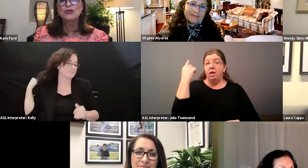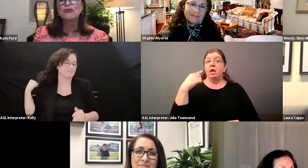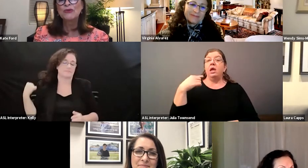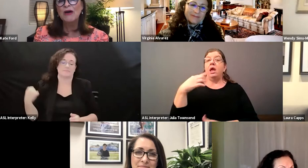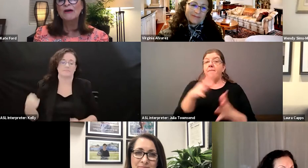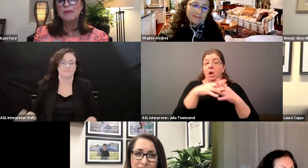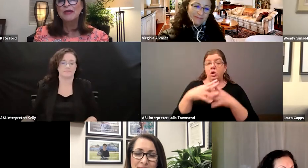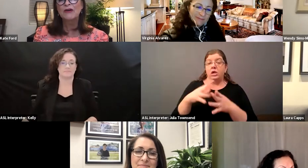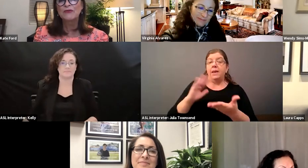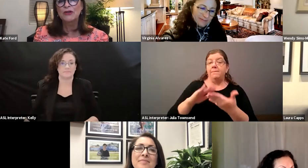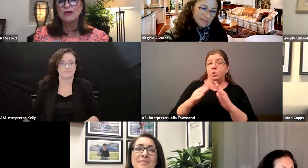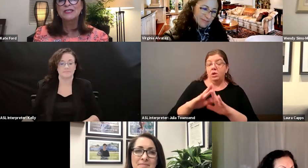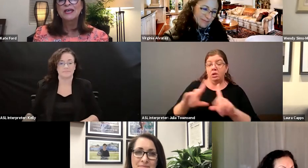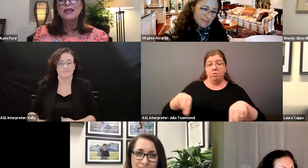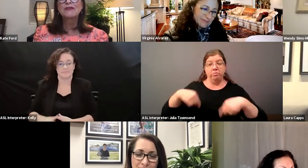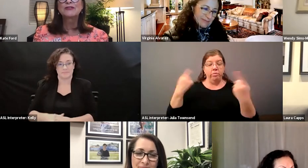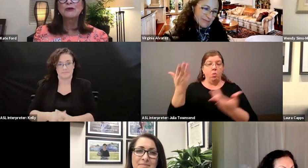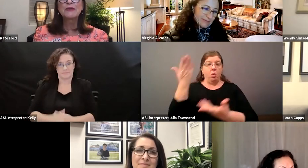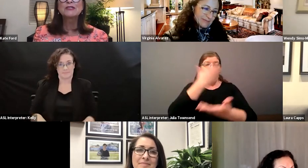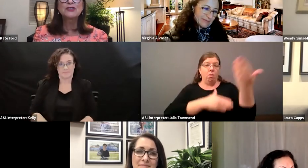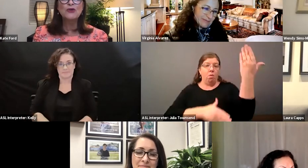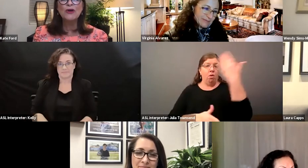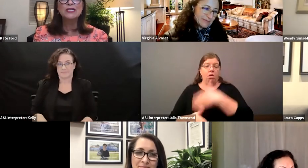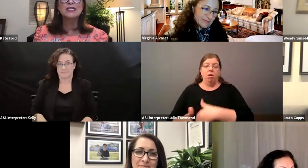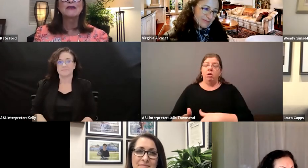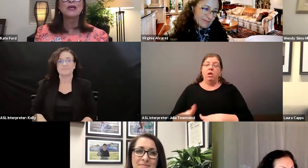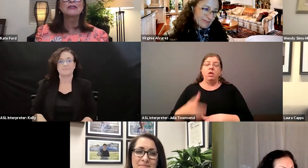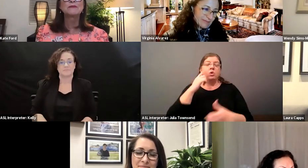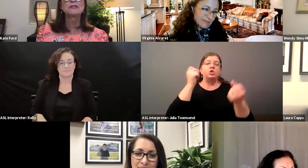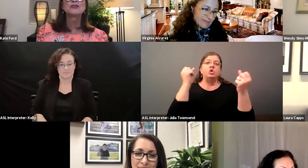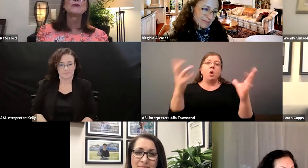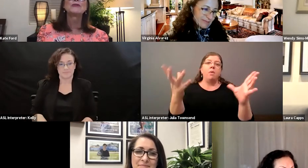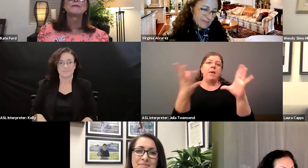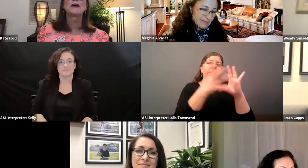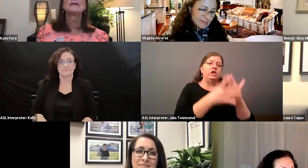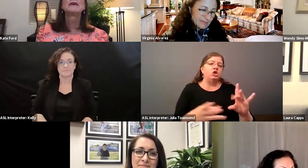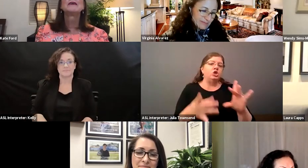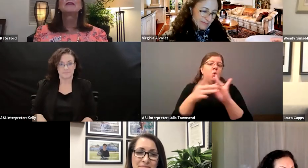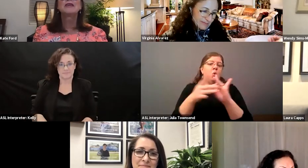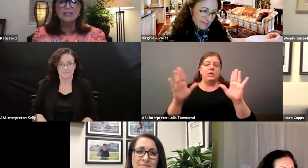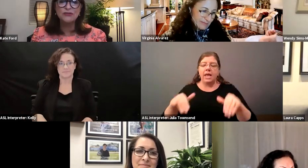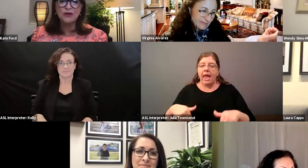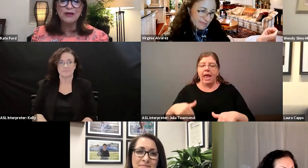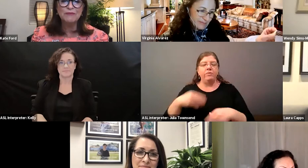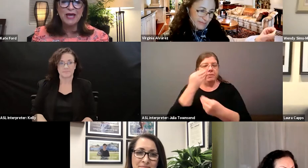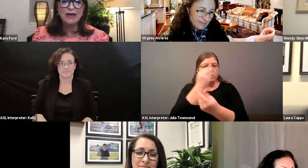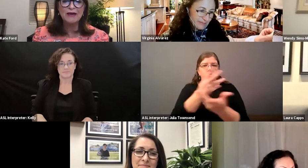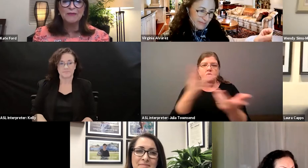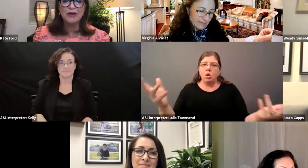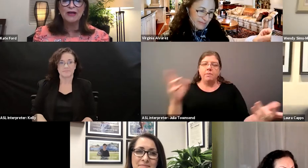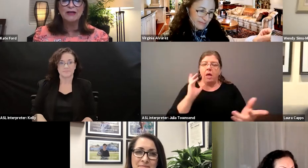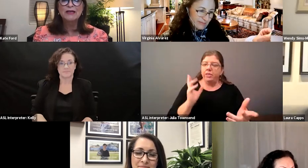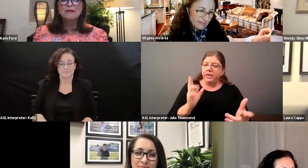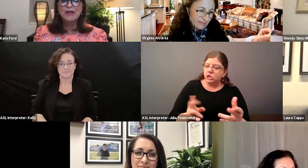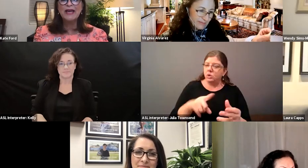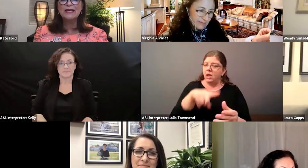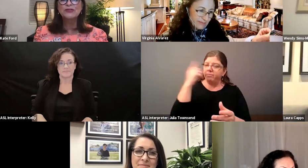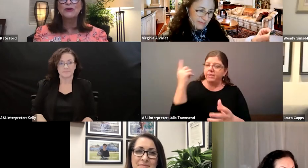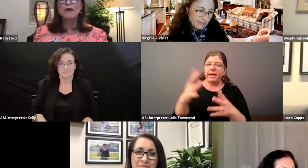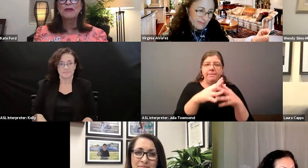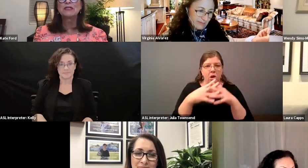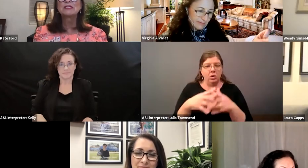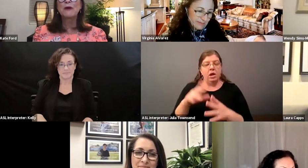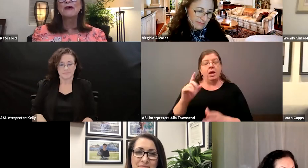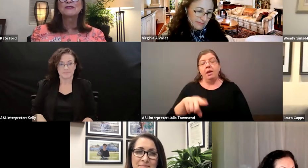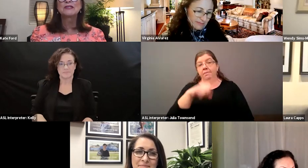have too long been overlooked there are so many stories that have yet to be told about the history of black america black